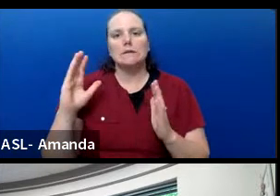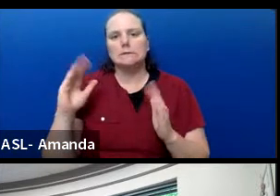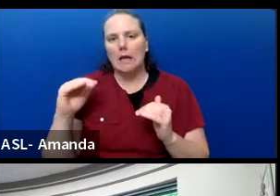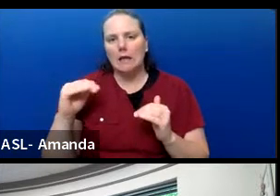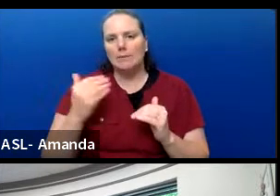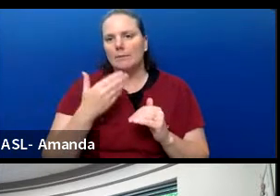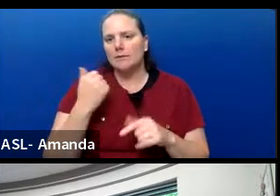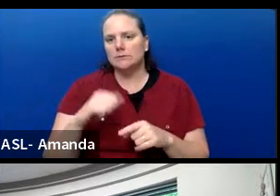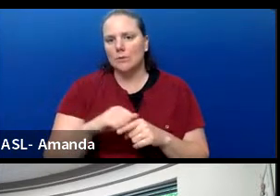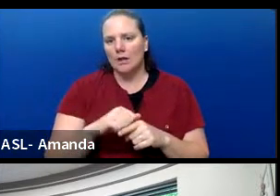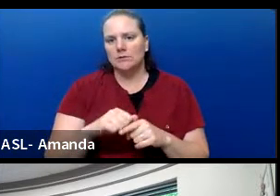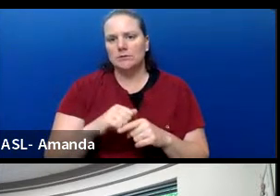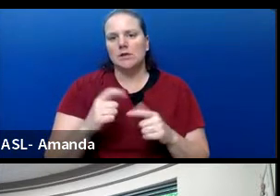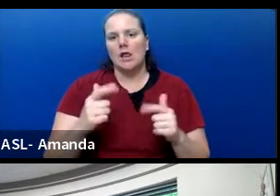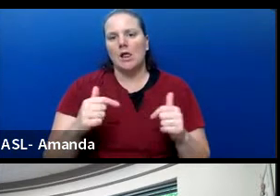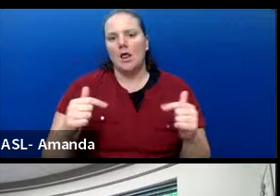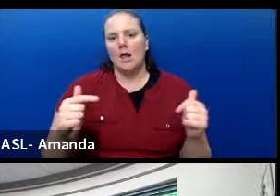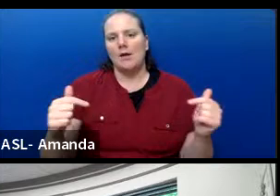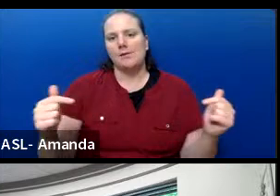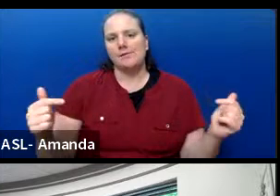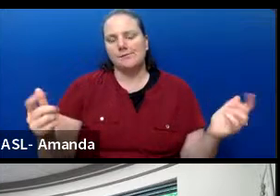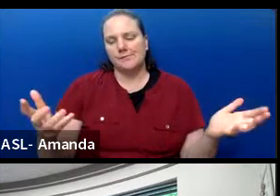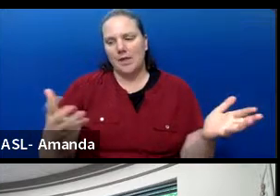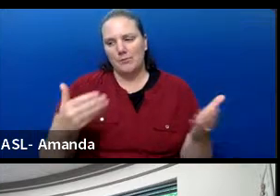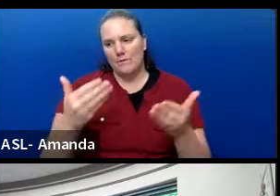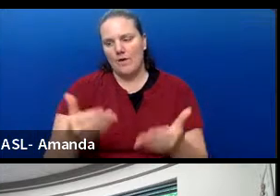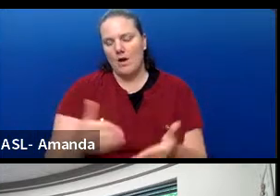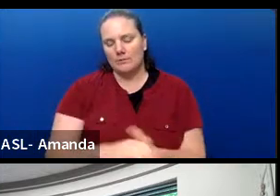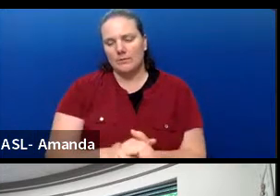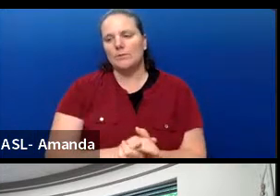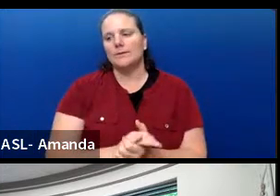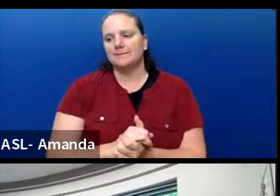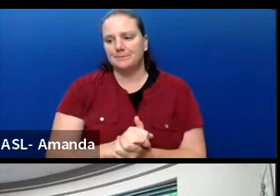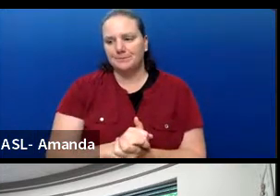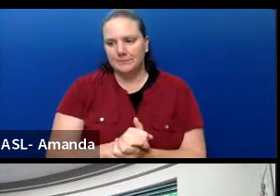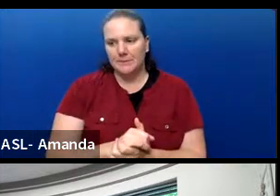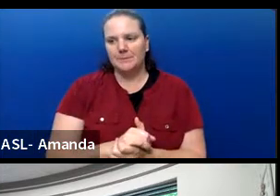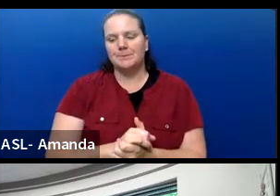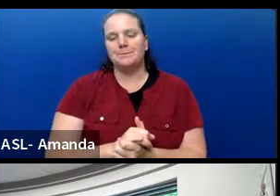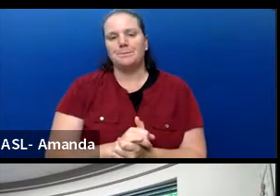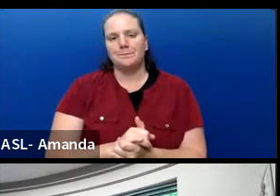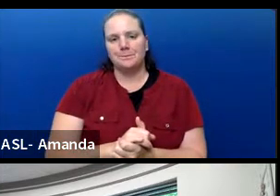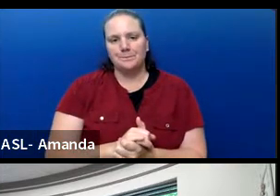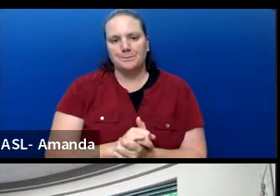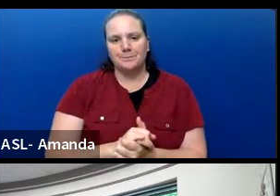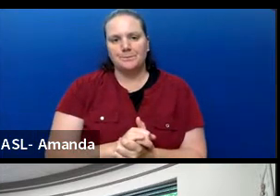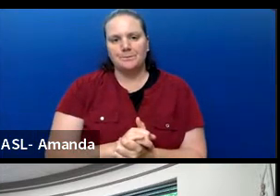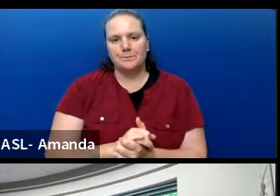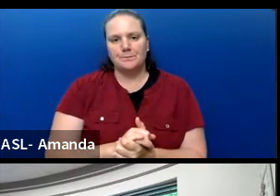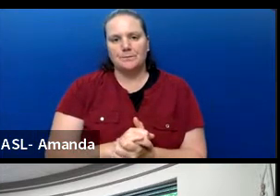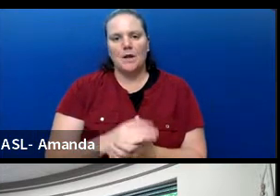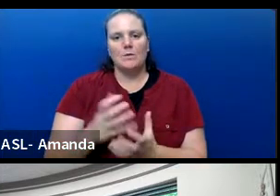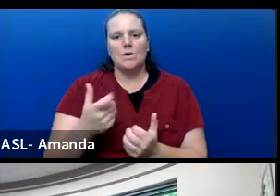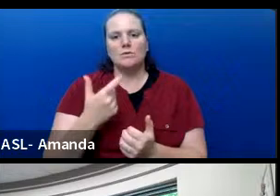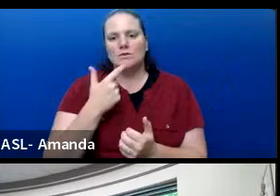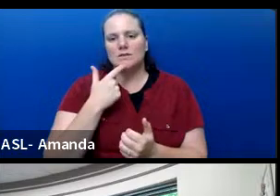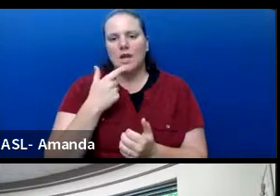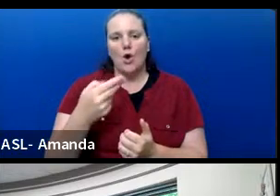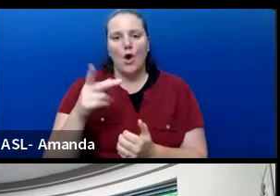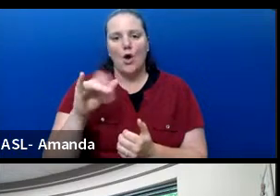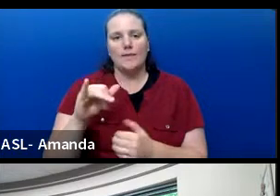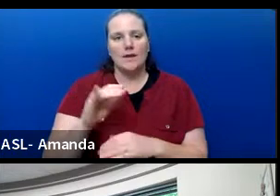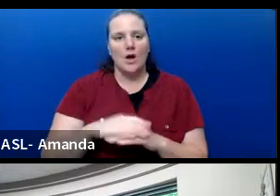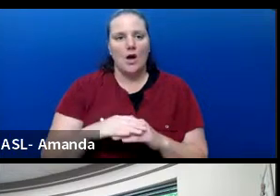include the and then move on. Mm-hmm. Mm-hmm. And just want to highlight, we have Holly here online